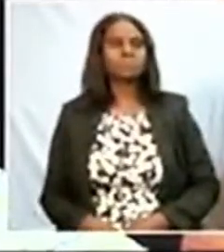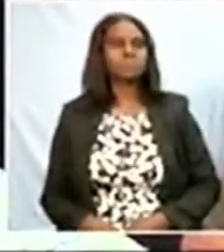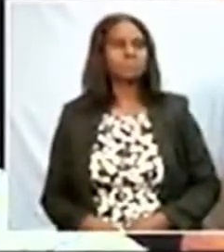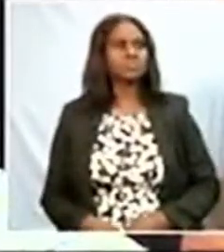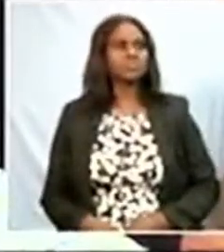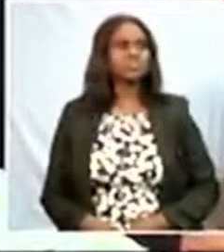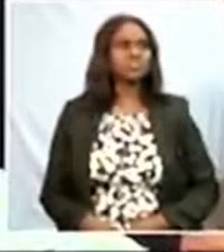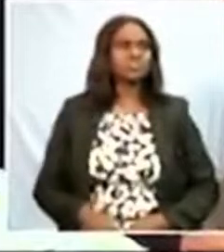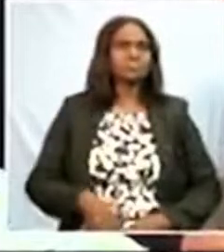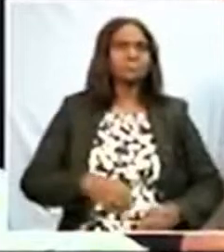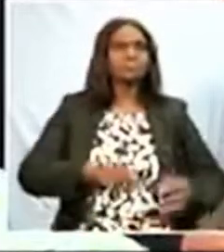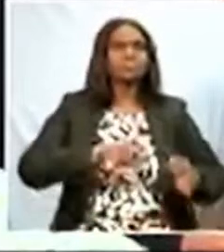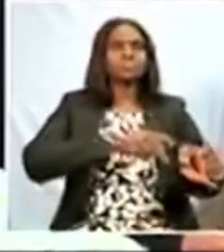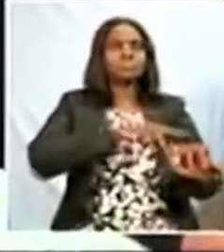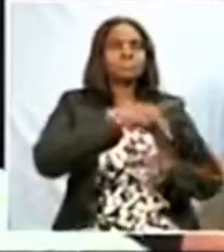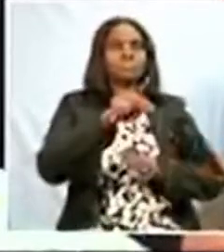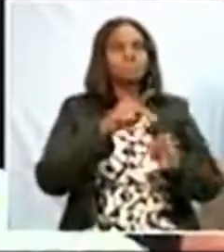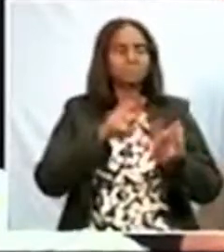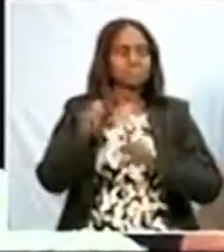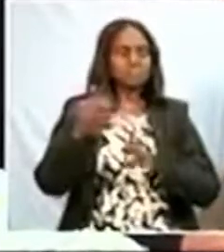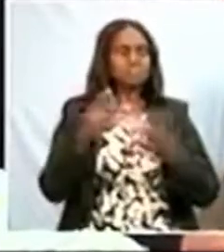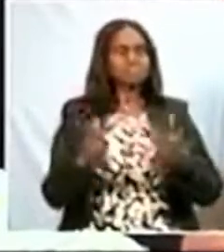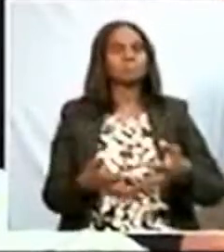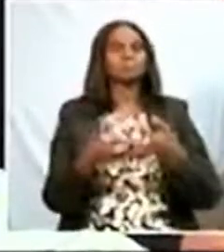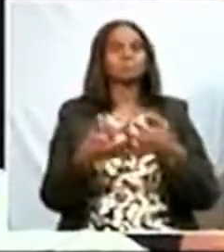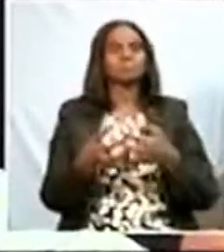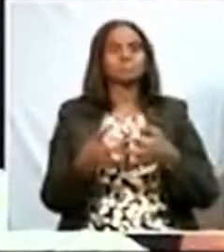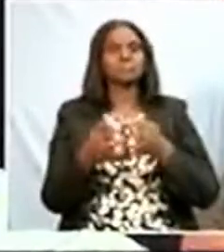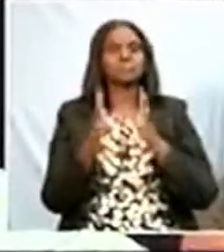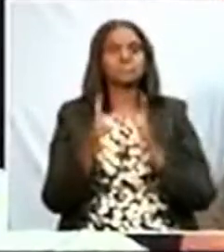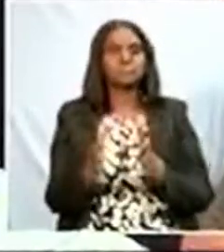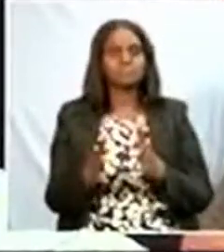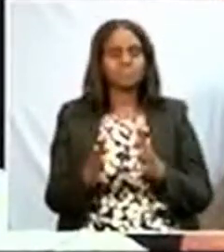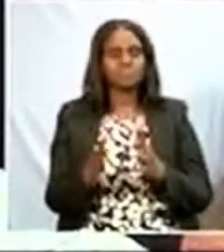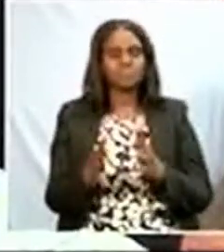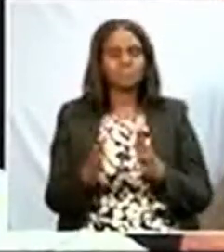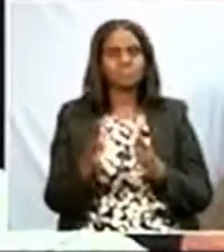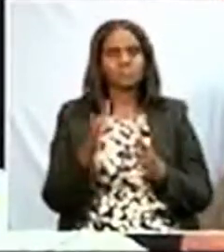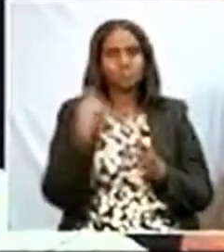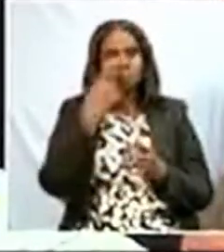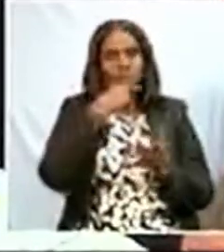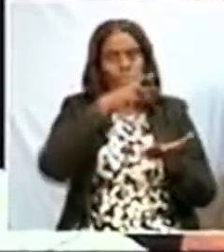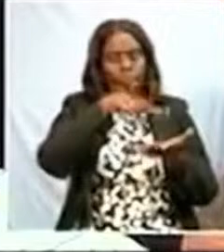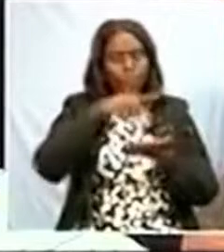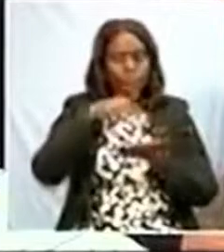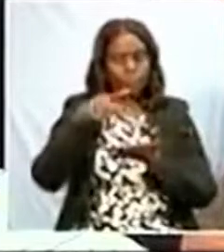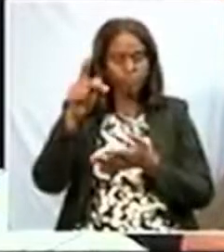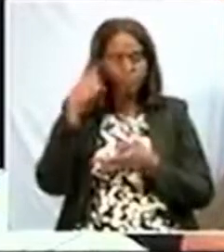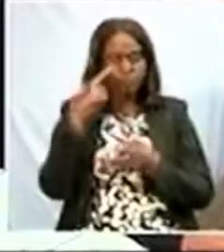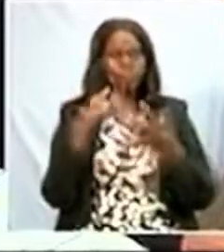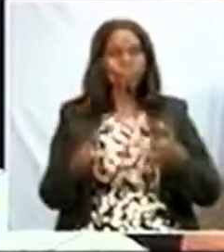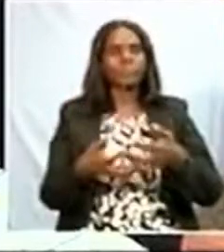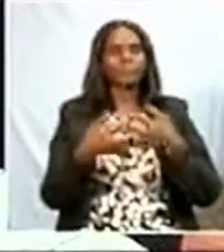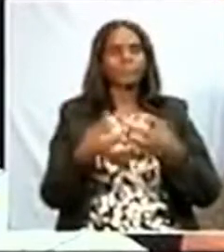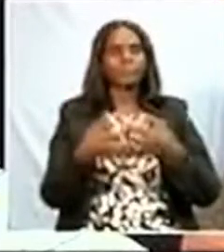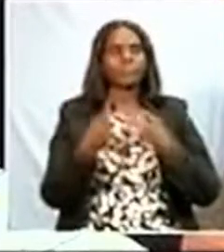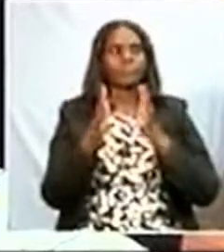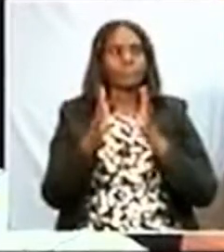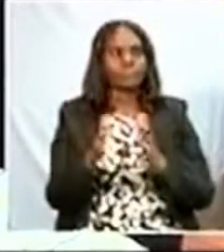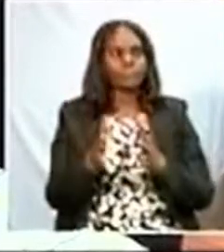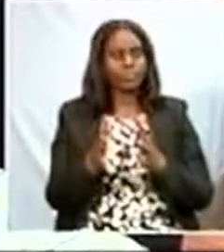by professionals who are engineers, who are subscribed to the engineers